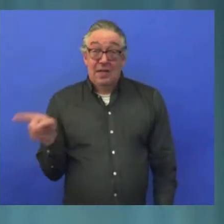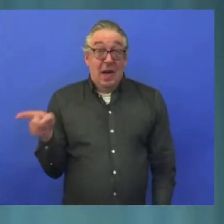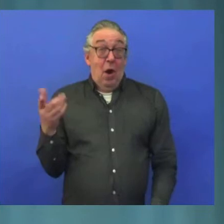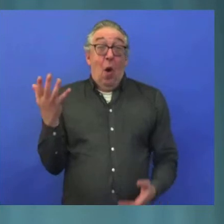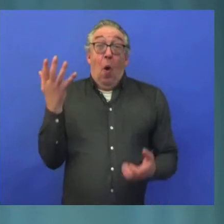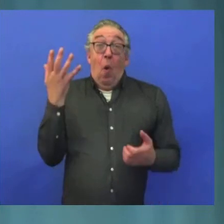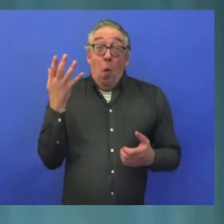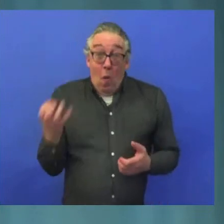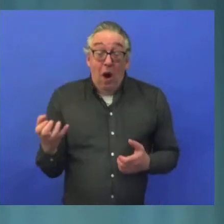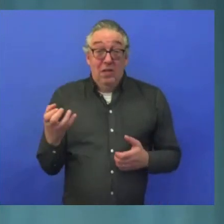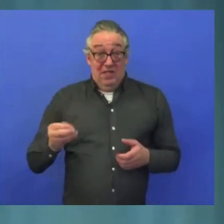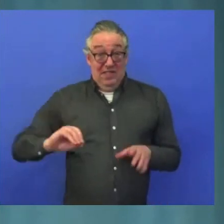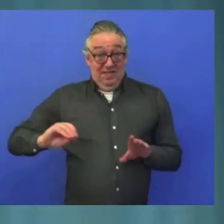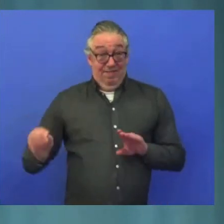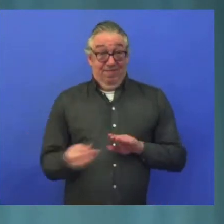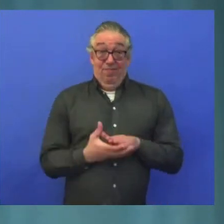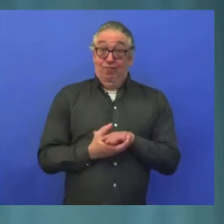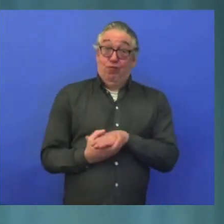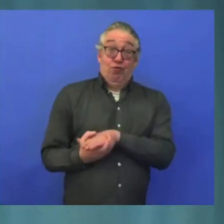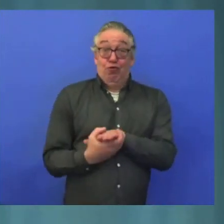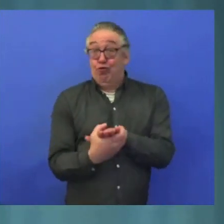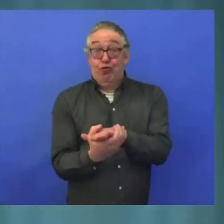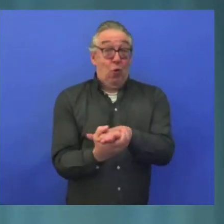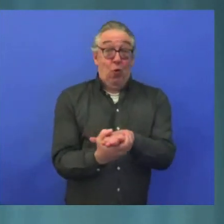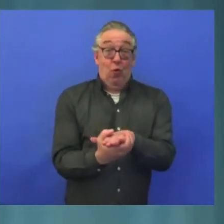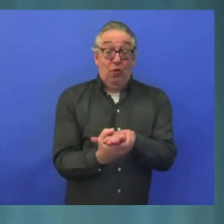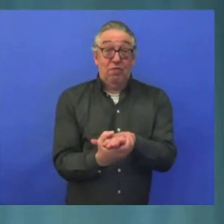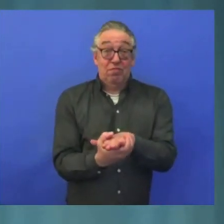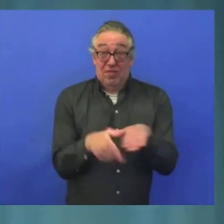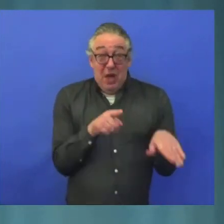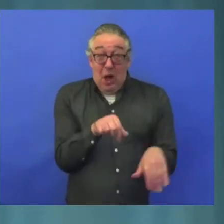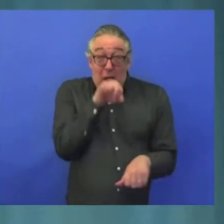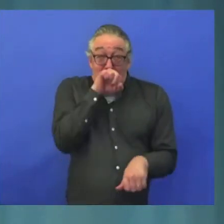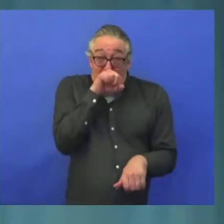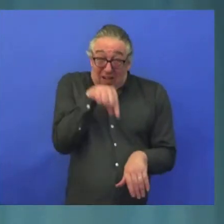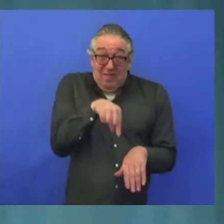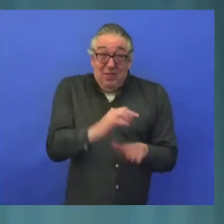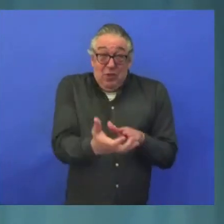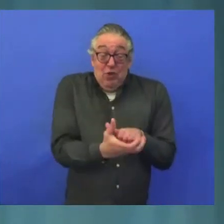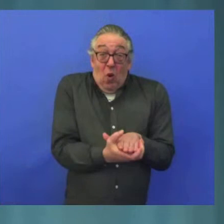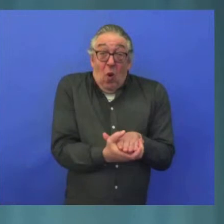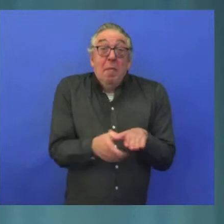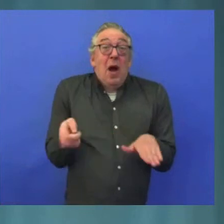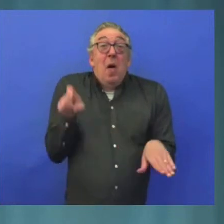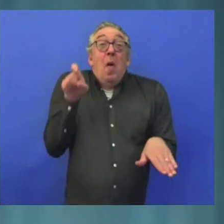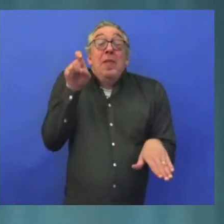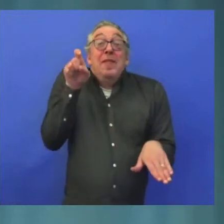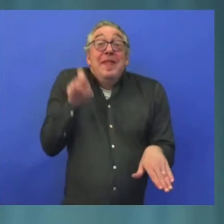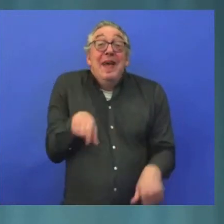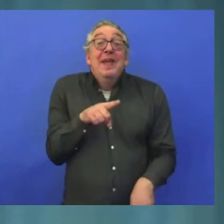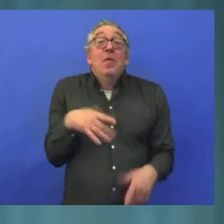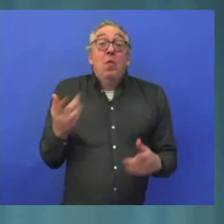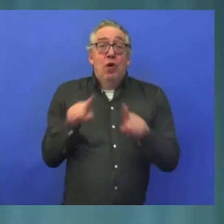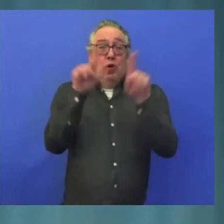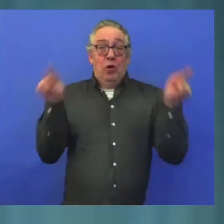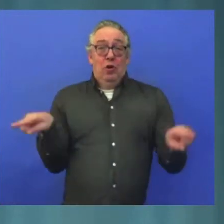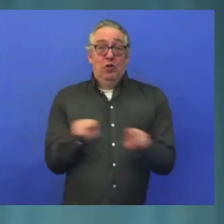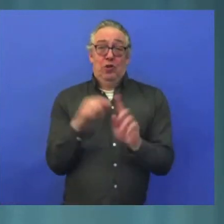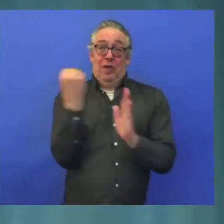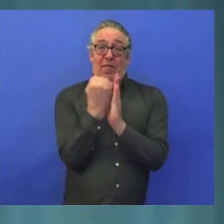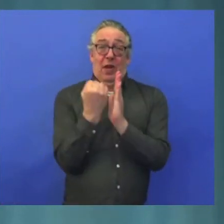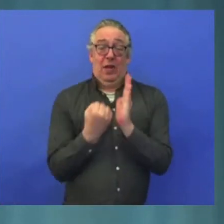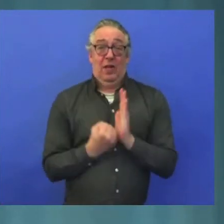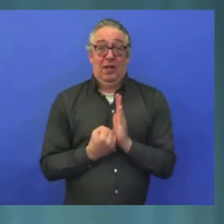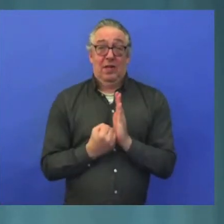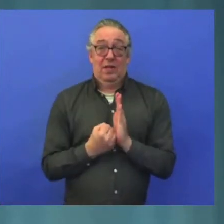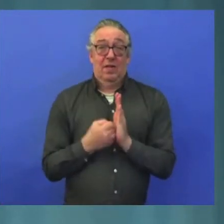her, because she no more wants to go out without the system, because she feels